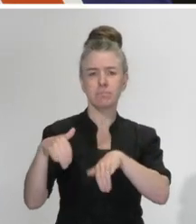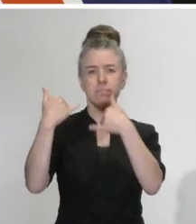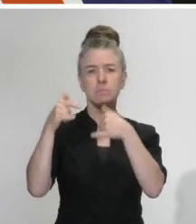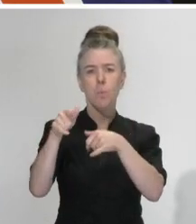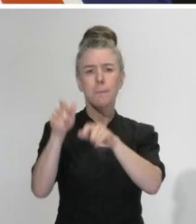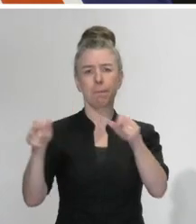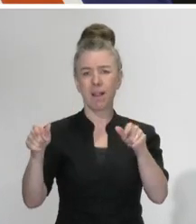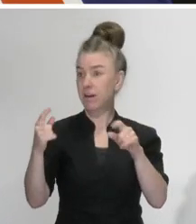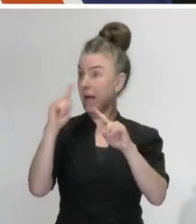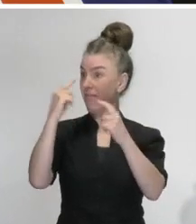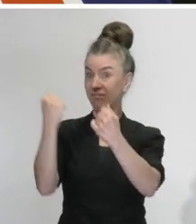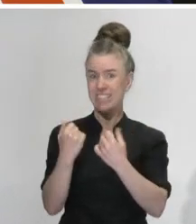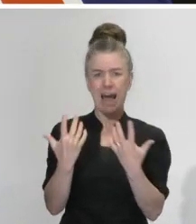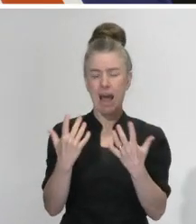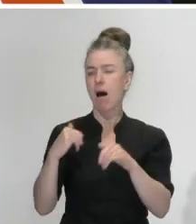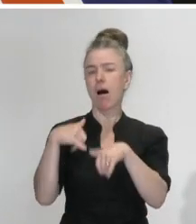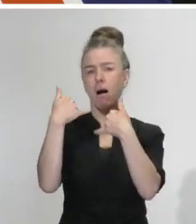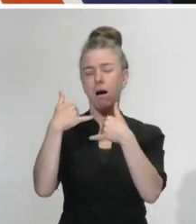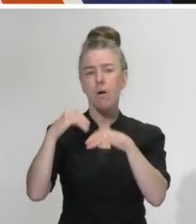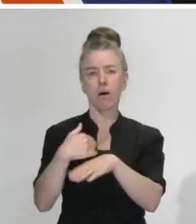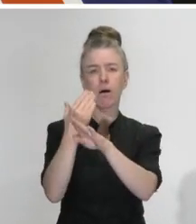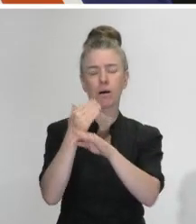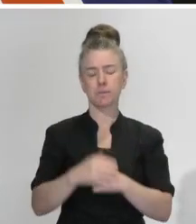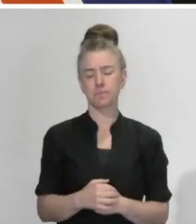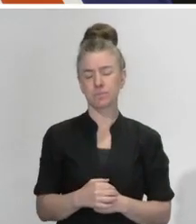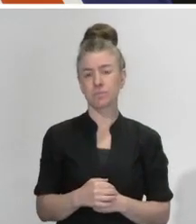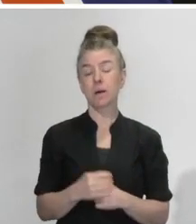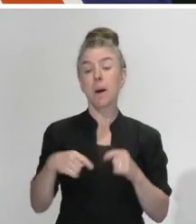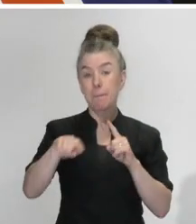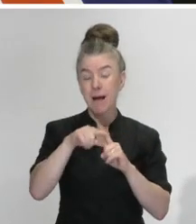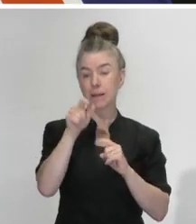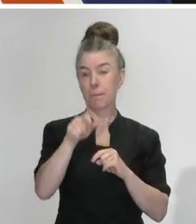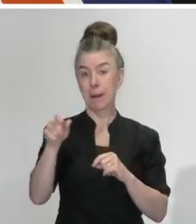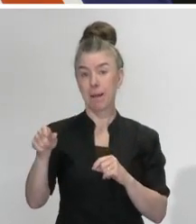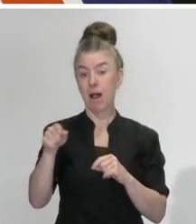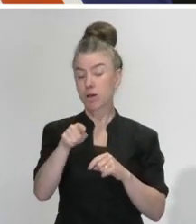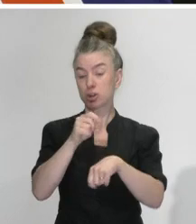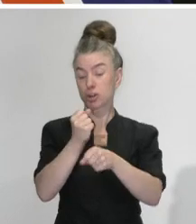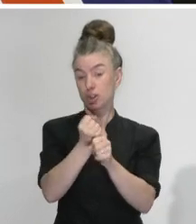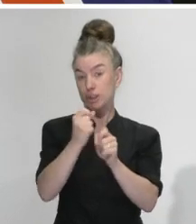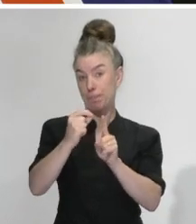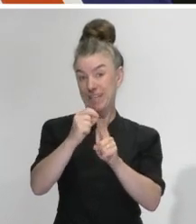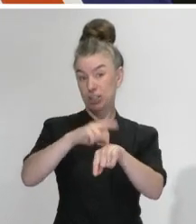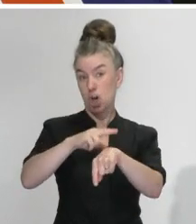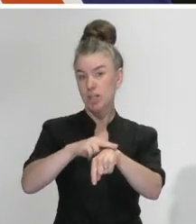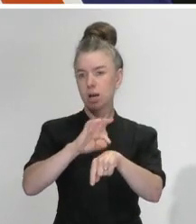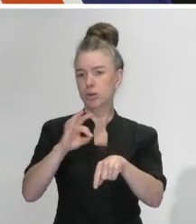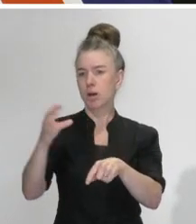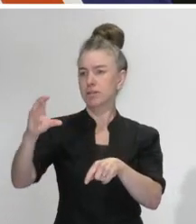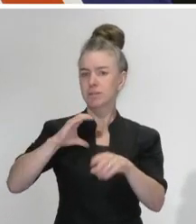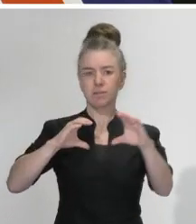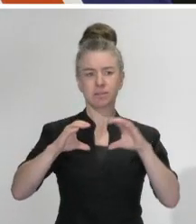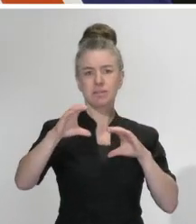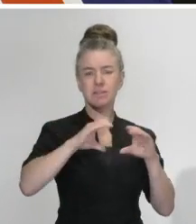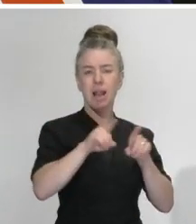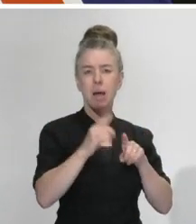care, given that two of their significant revenue streams, patient co-payments and ACC payments, have dropped away quite a lot. So yes,